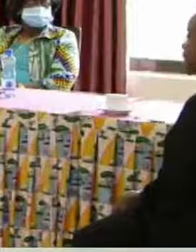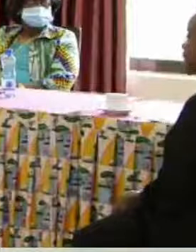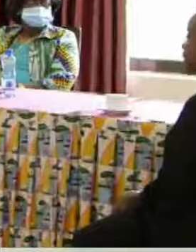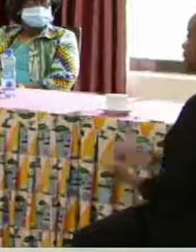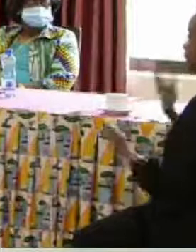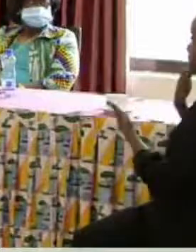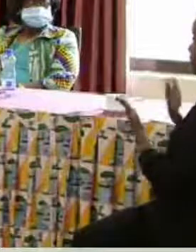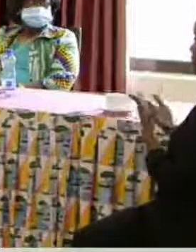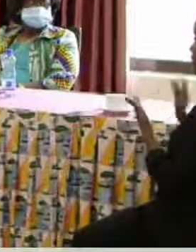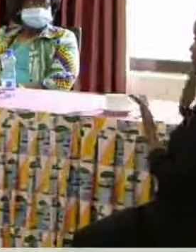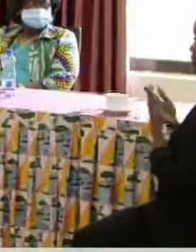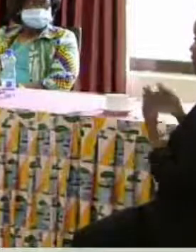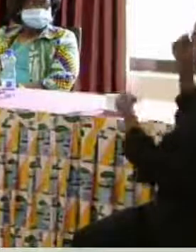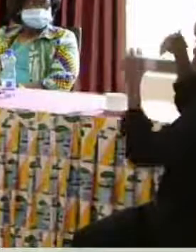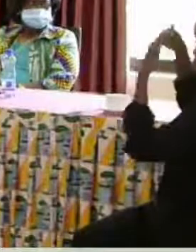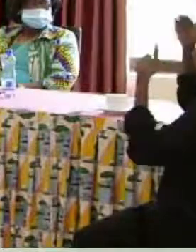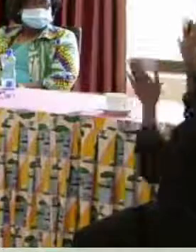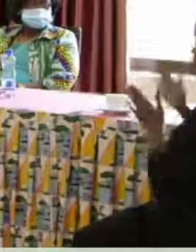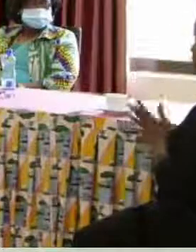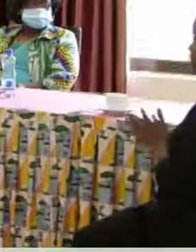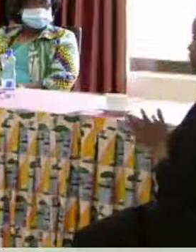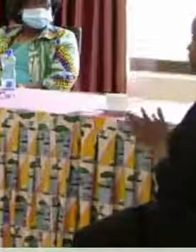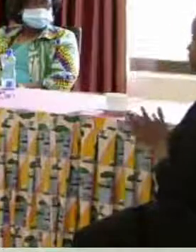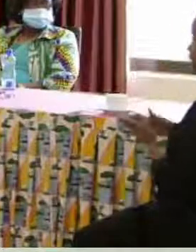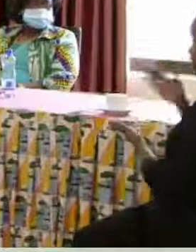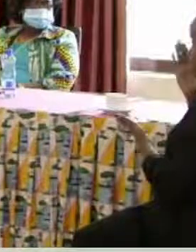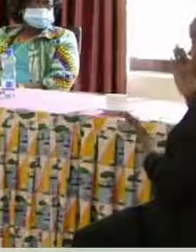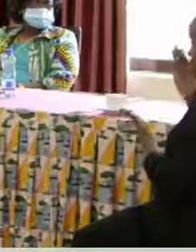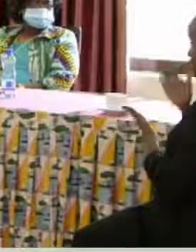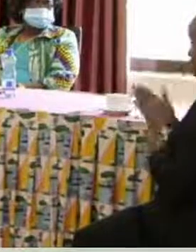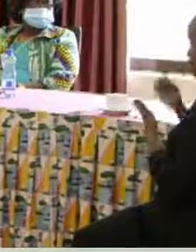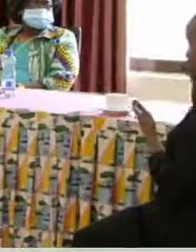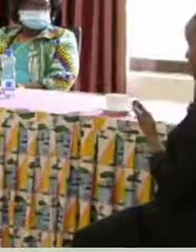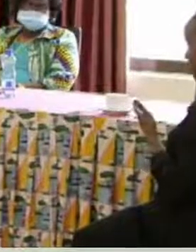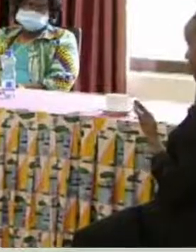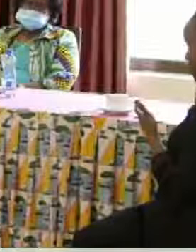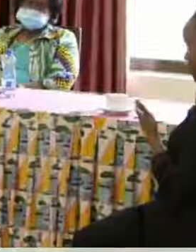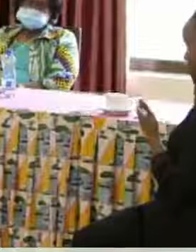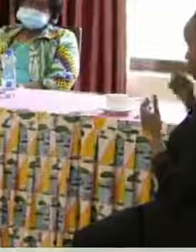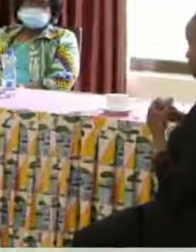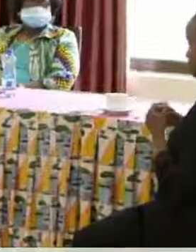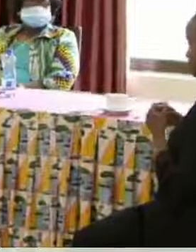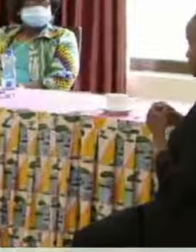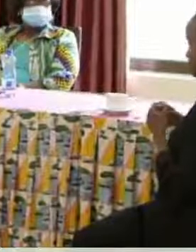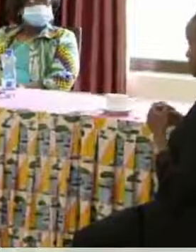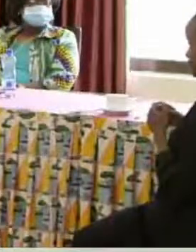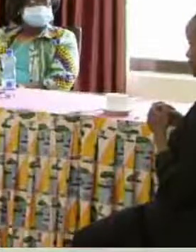Thank you so much, Prof. That is truly, truly, truly thought-provoking.